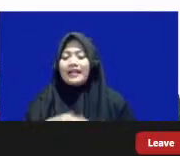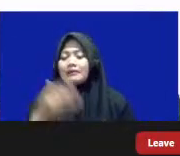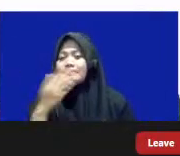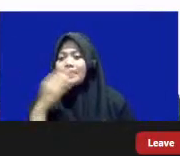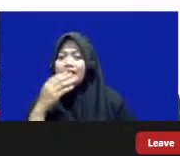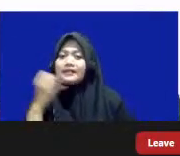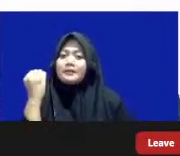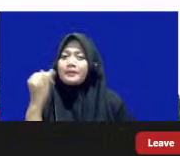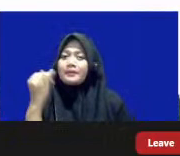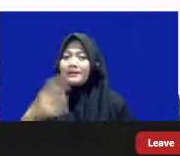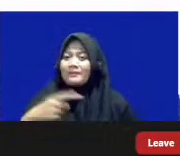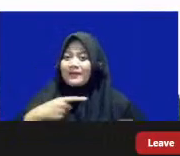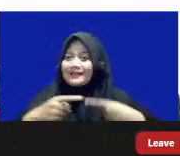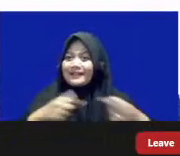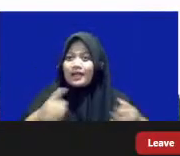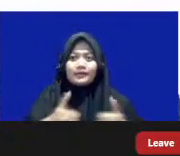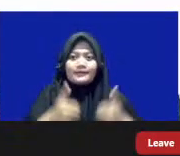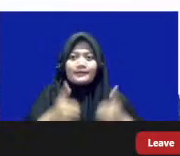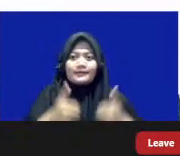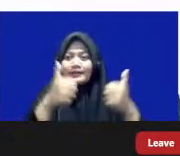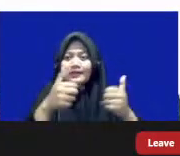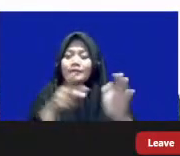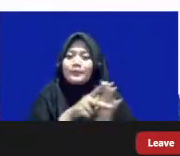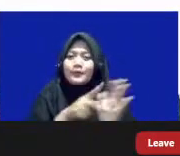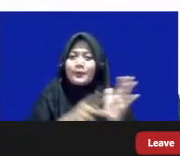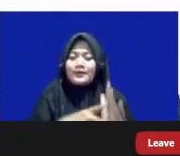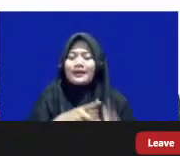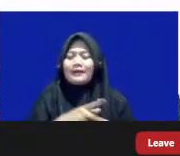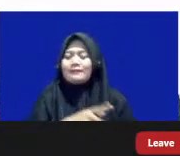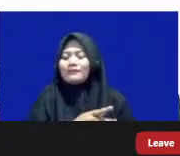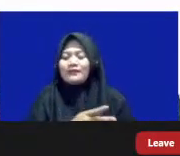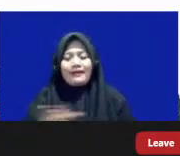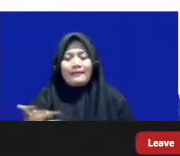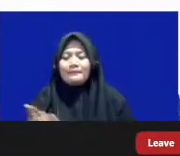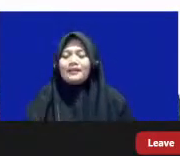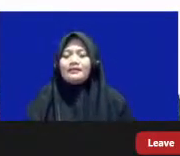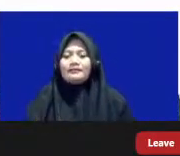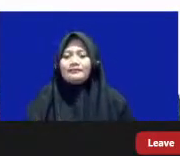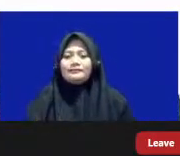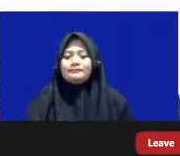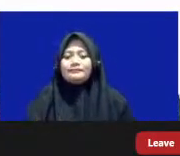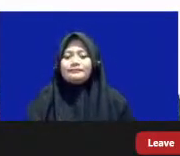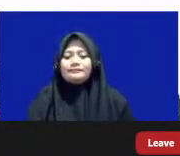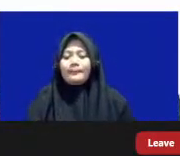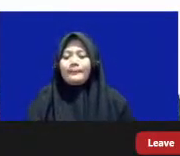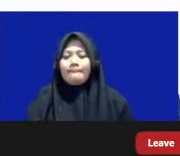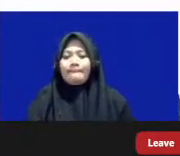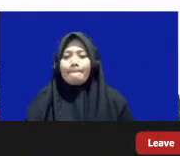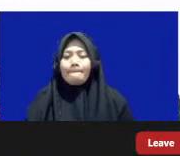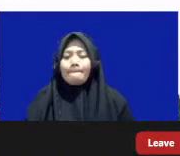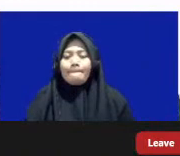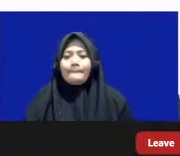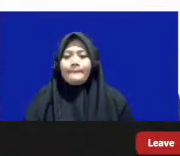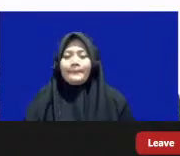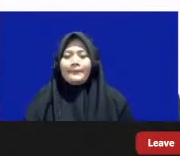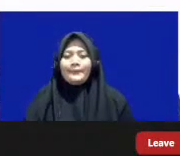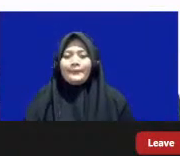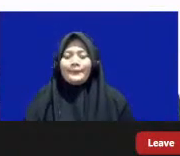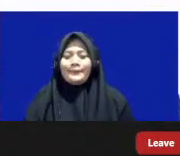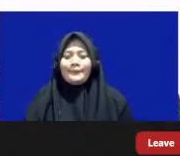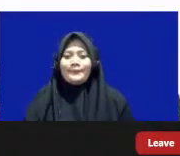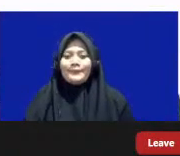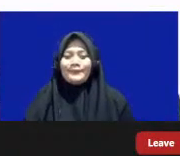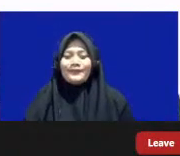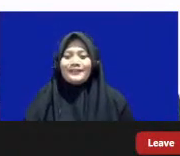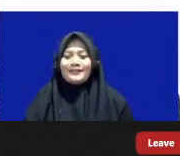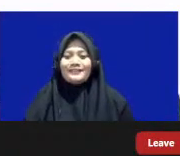program that we are implementing in Kurigram district, one of the most poverty prone